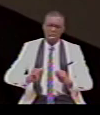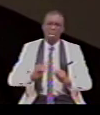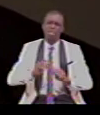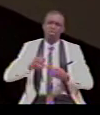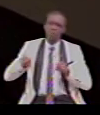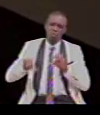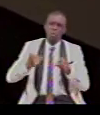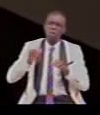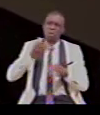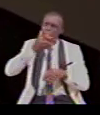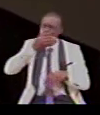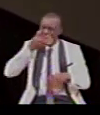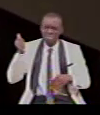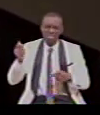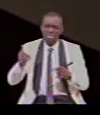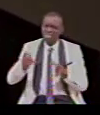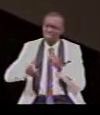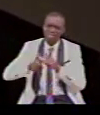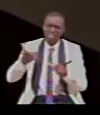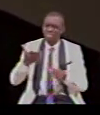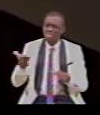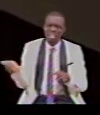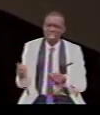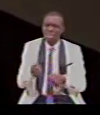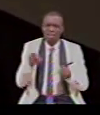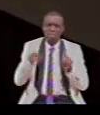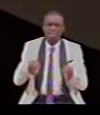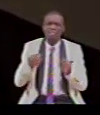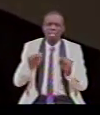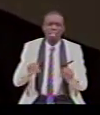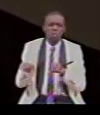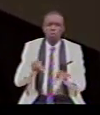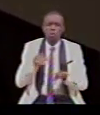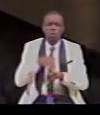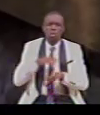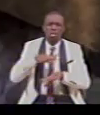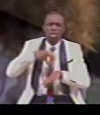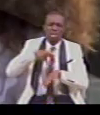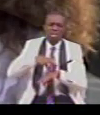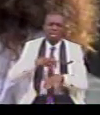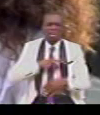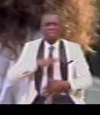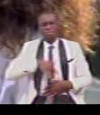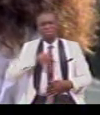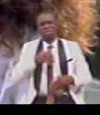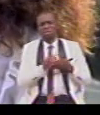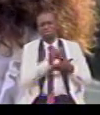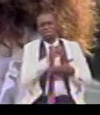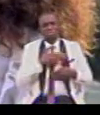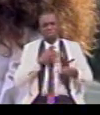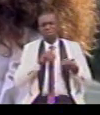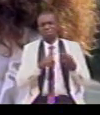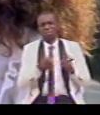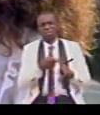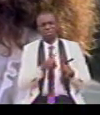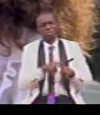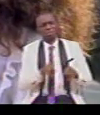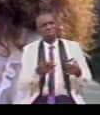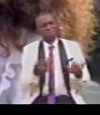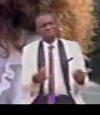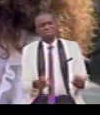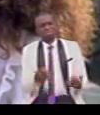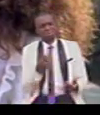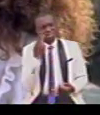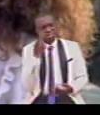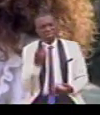any man could do on earth. And then I thought it was even a friend, an intimate person. Look at what he